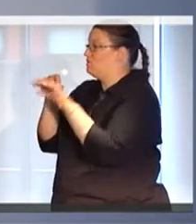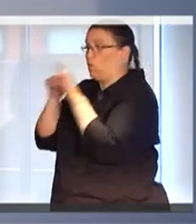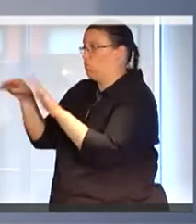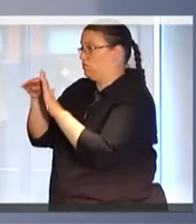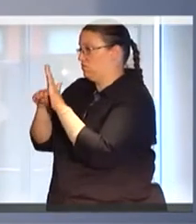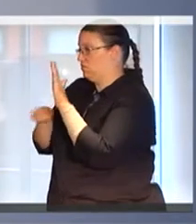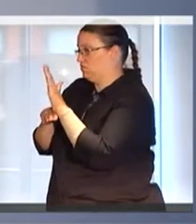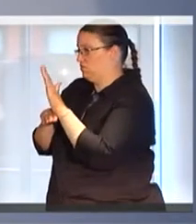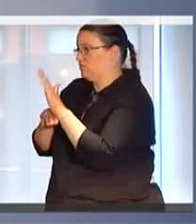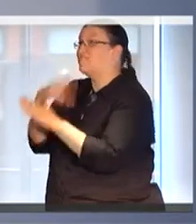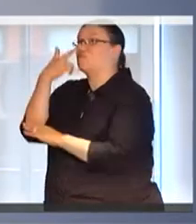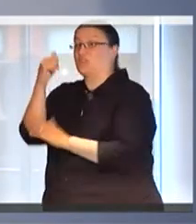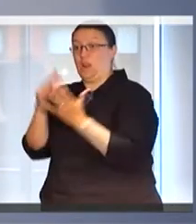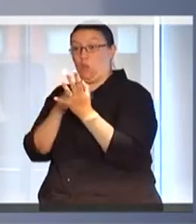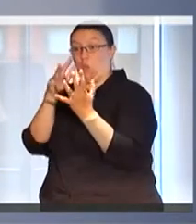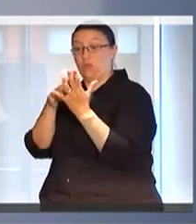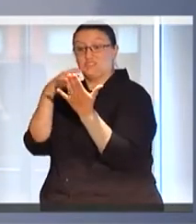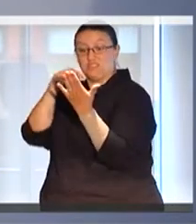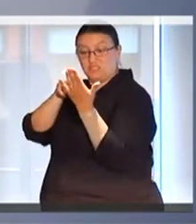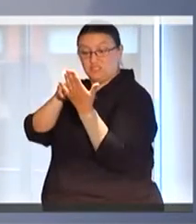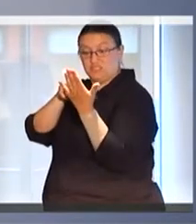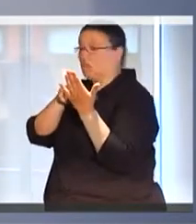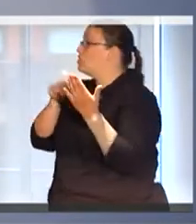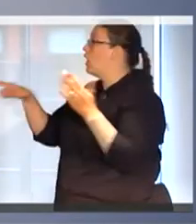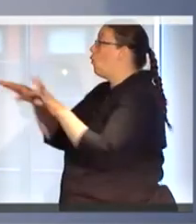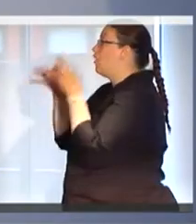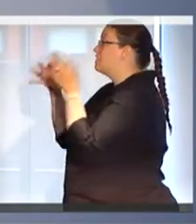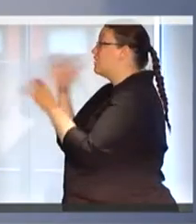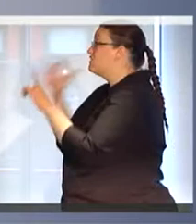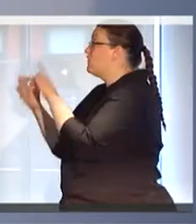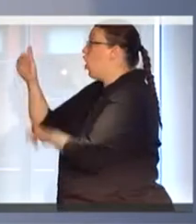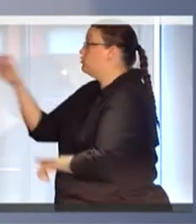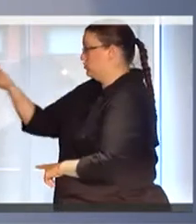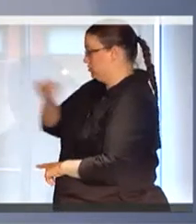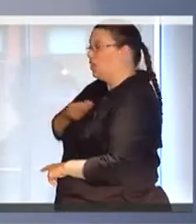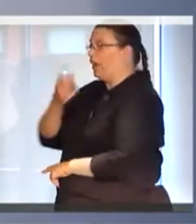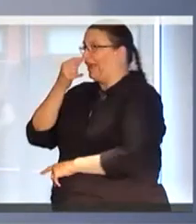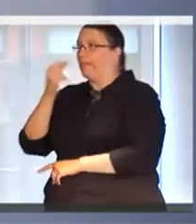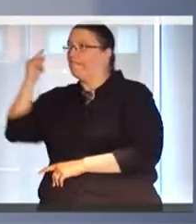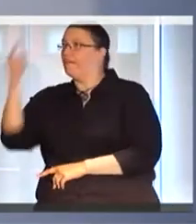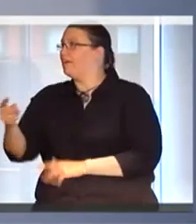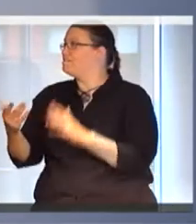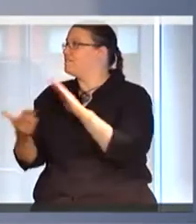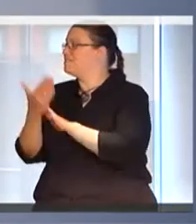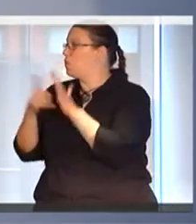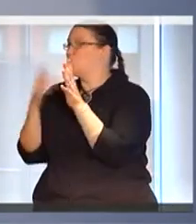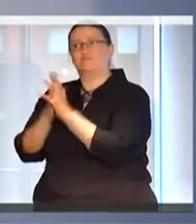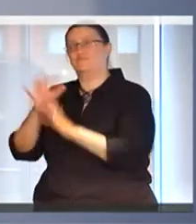law, unable to simply rely on the findings of another agency as a basis for our regulatory action.